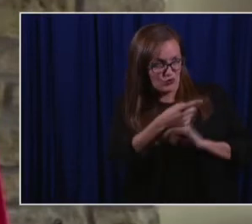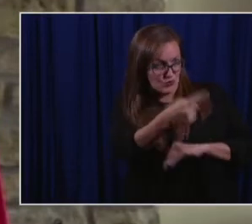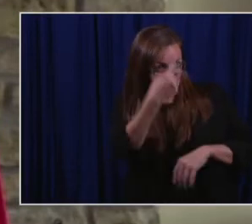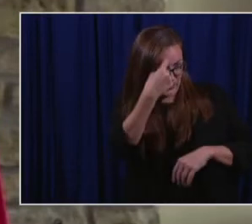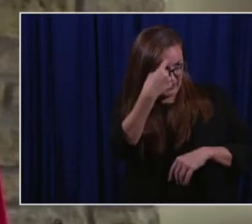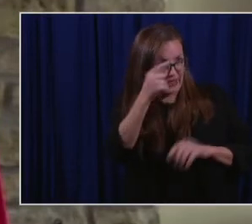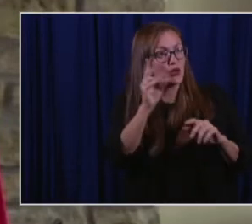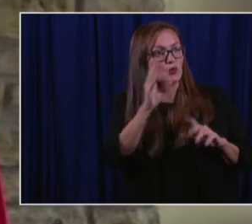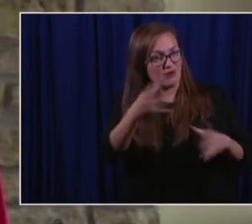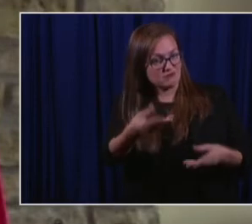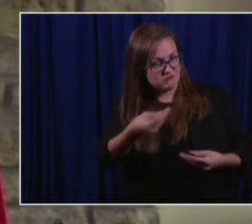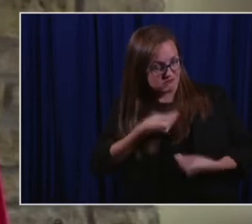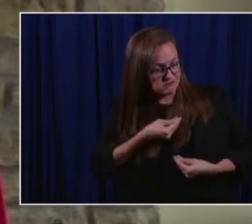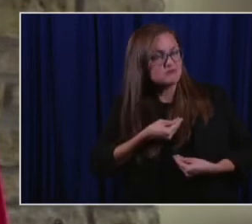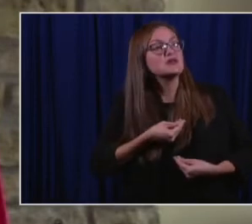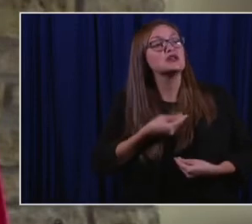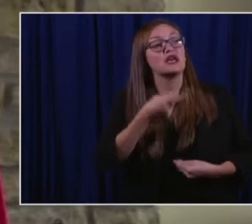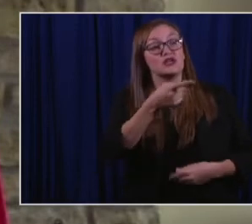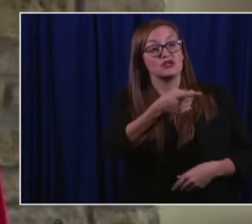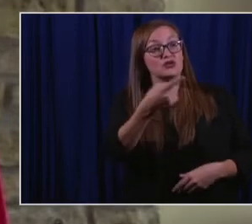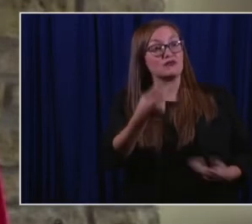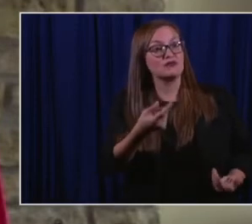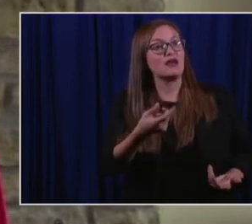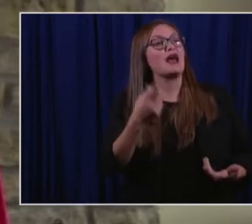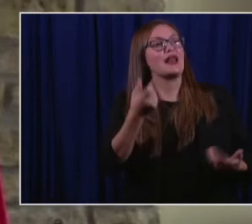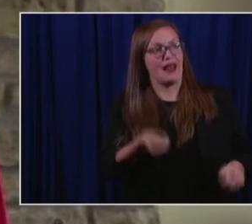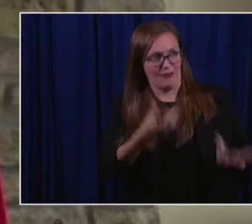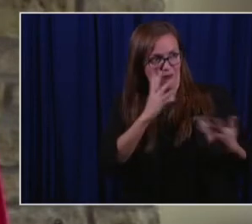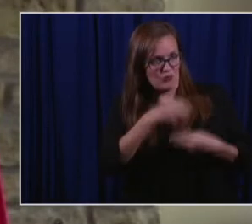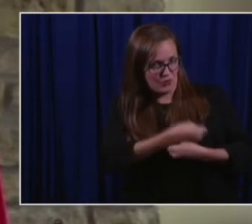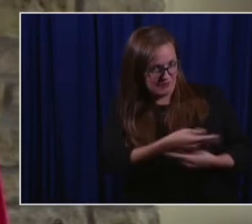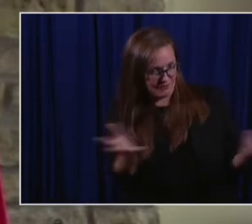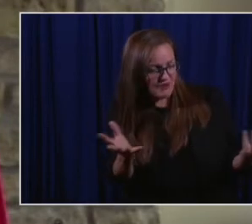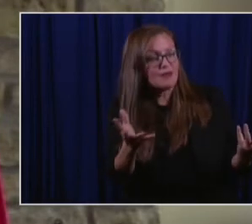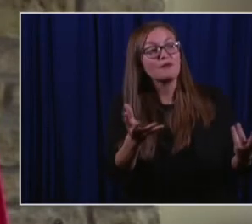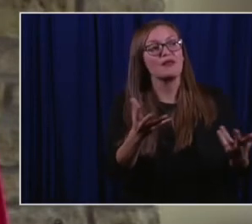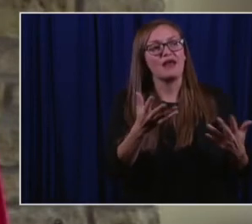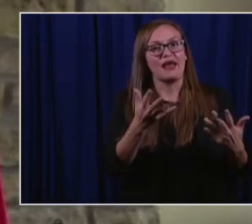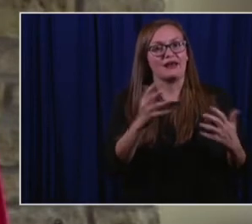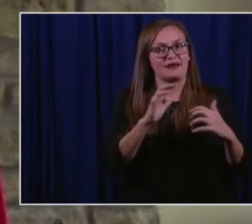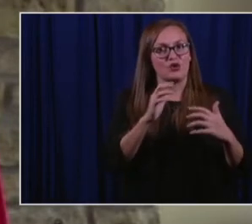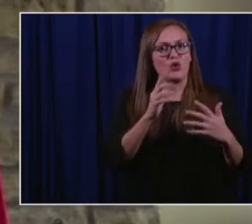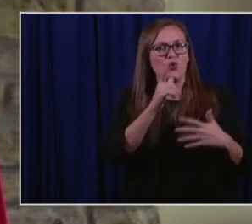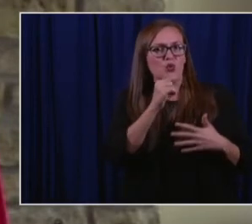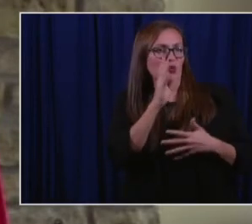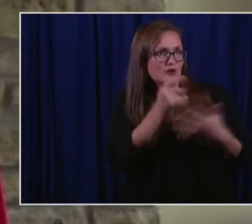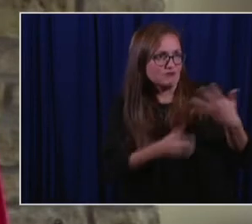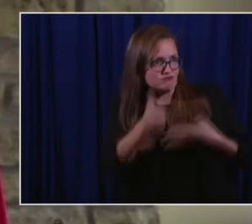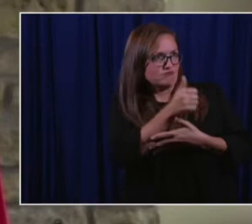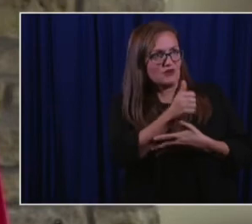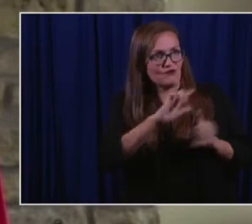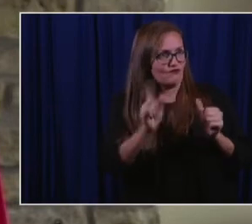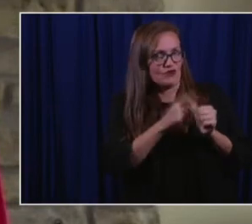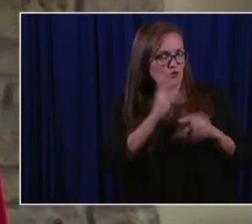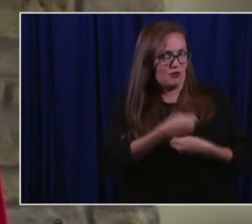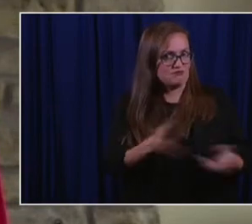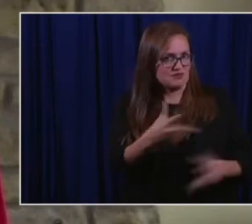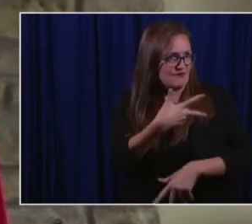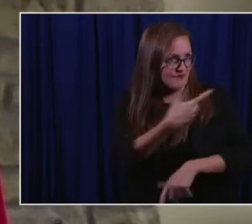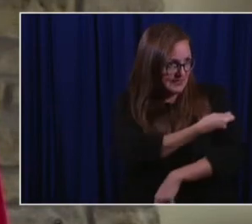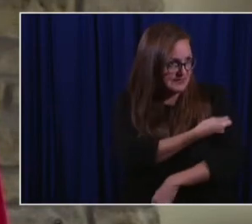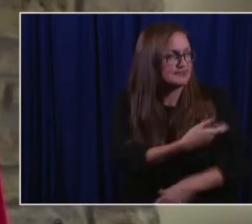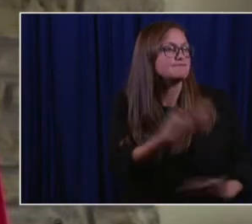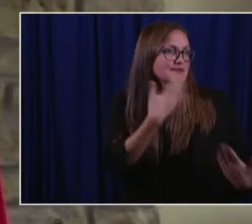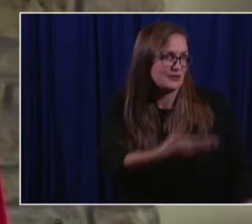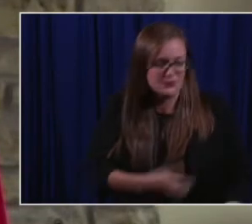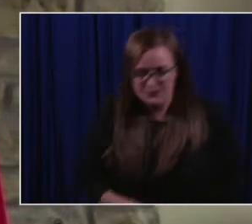that smaller than adequate number to the people that it prioritizes first? Thank you. Sure. And I'll